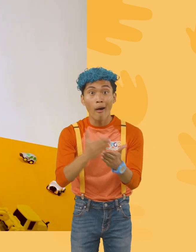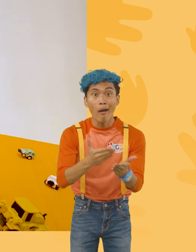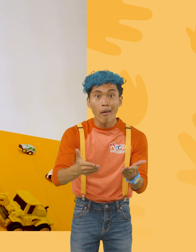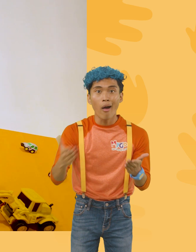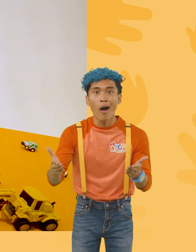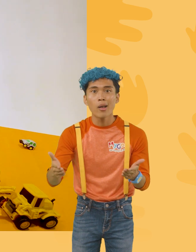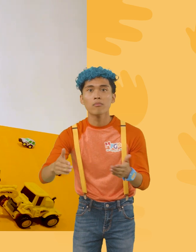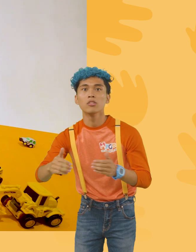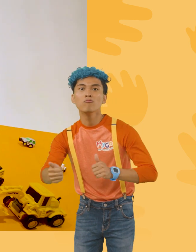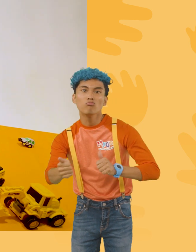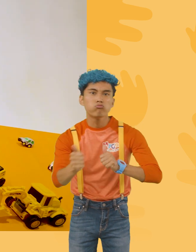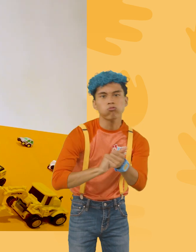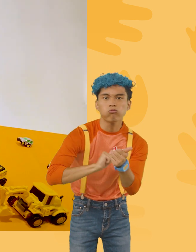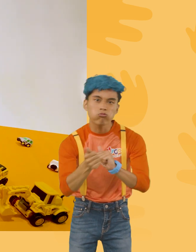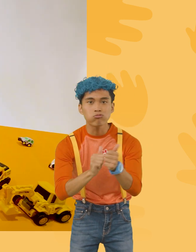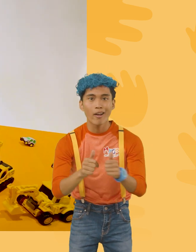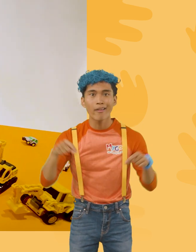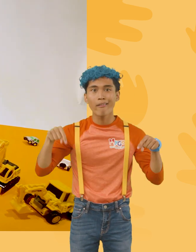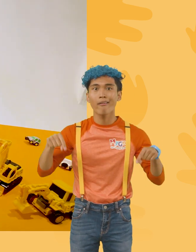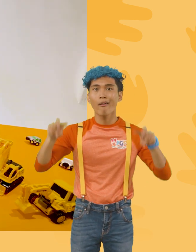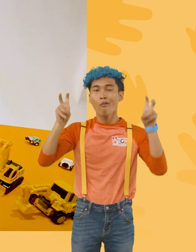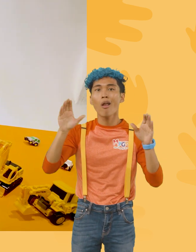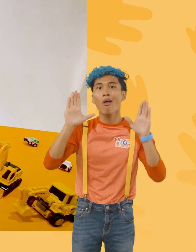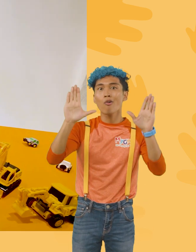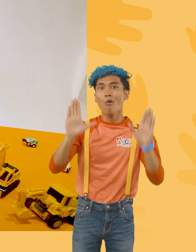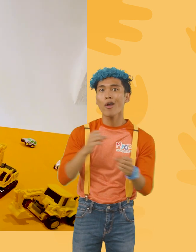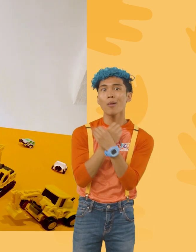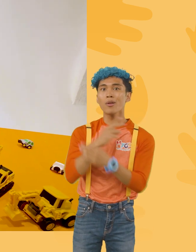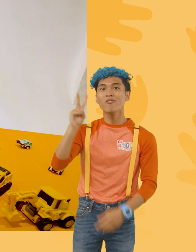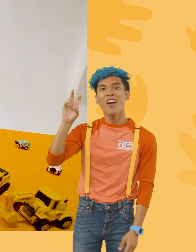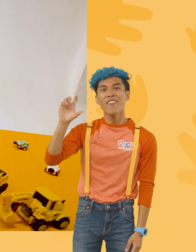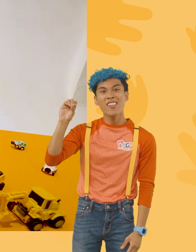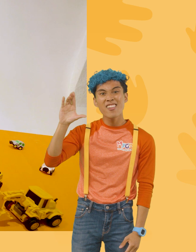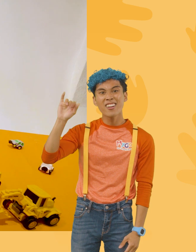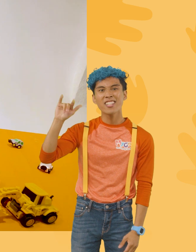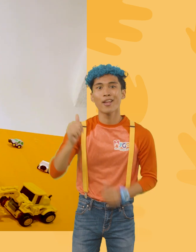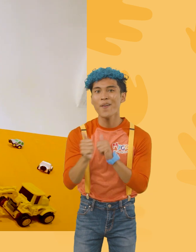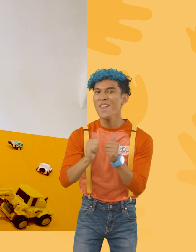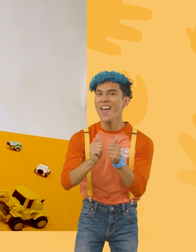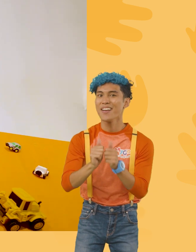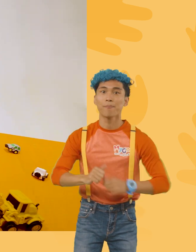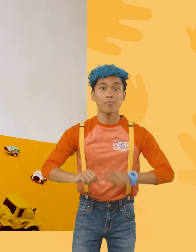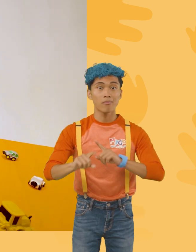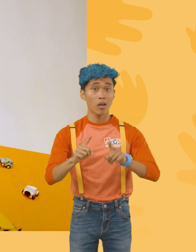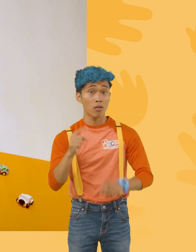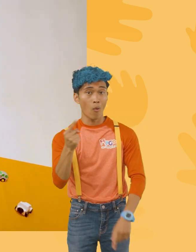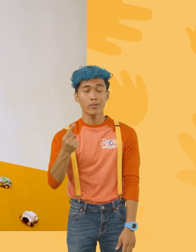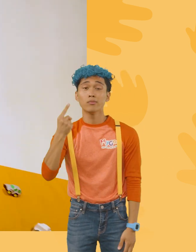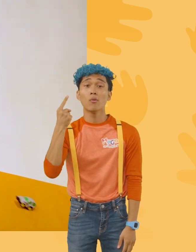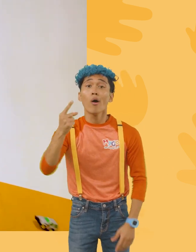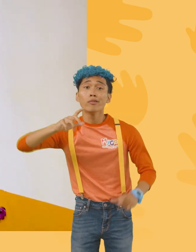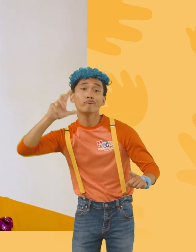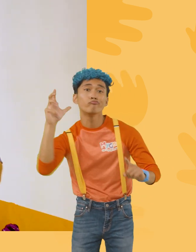great items compete at the great Blippi velocity race. But there's only